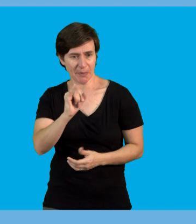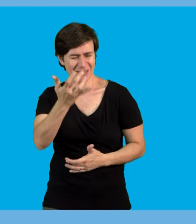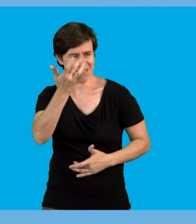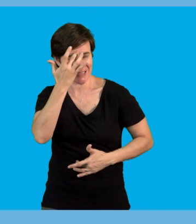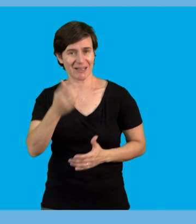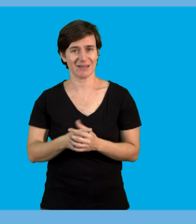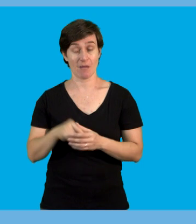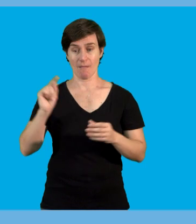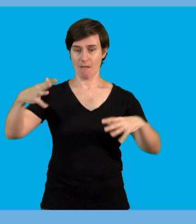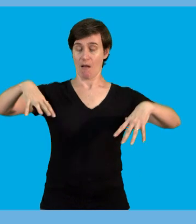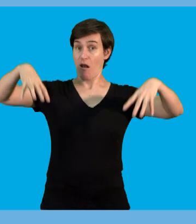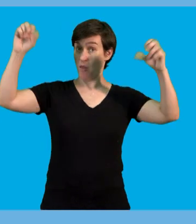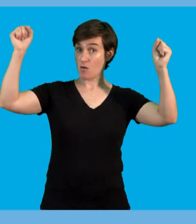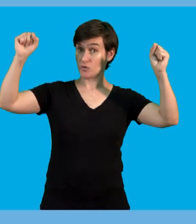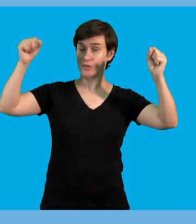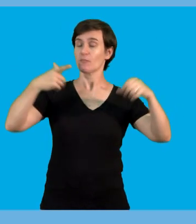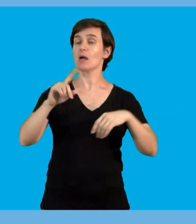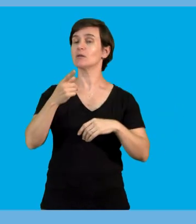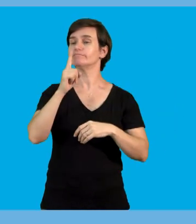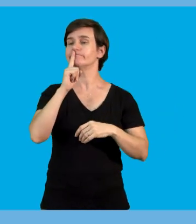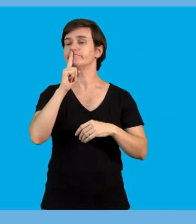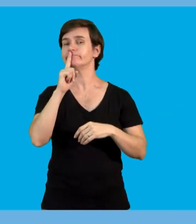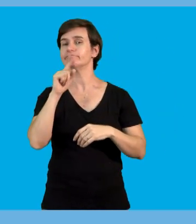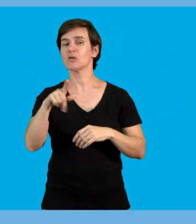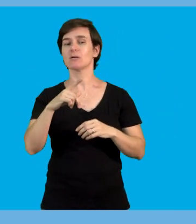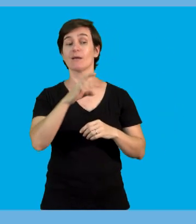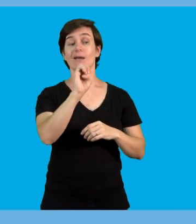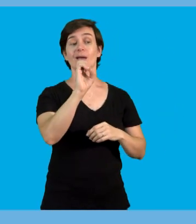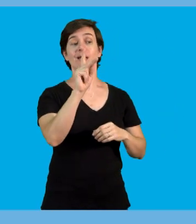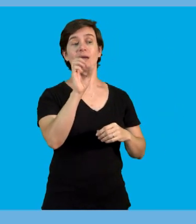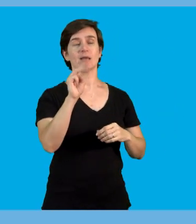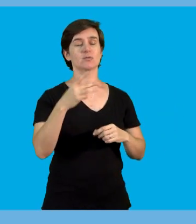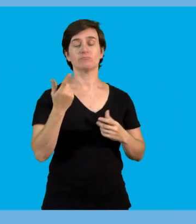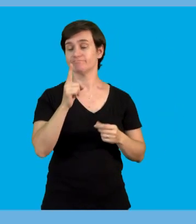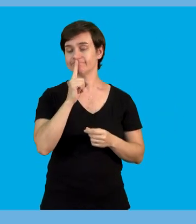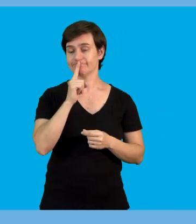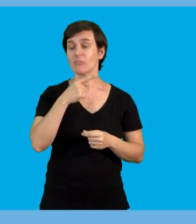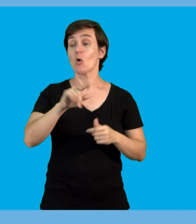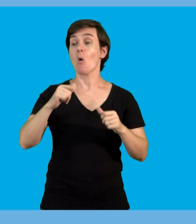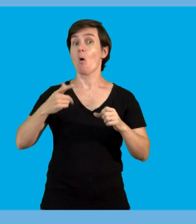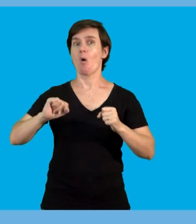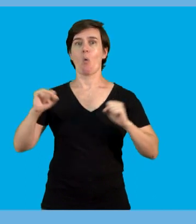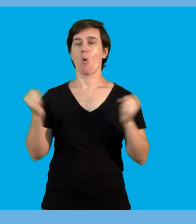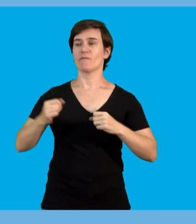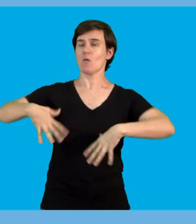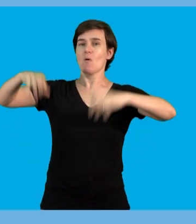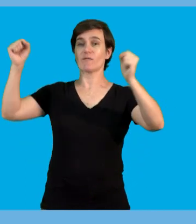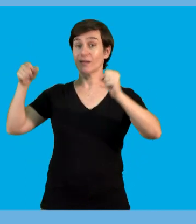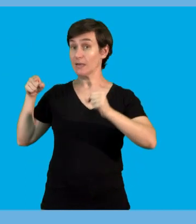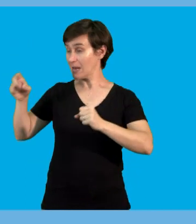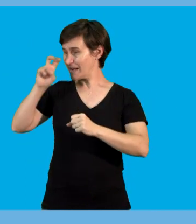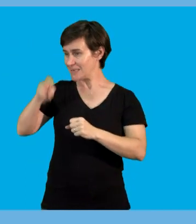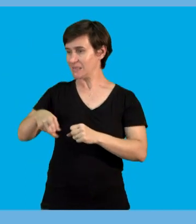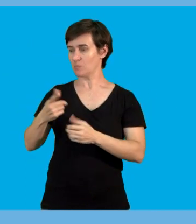When the load shedding is not announced, that there's going to be load shedding from this time to this time, and